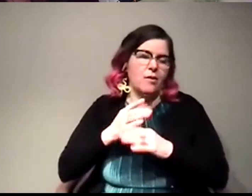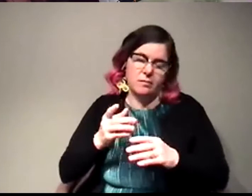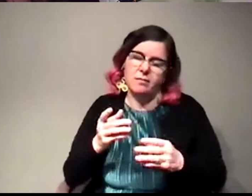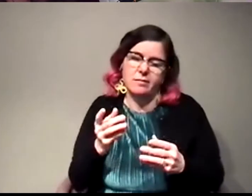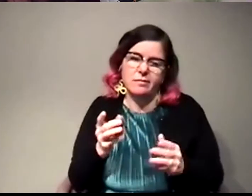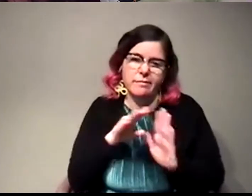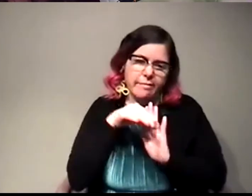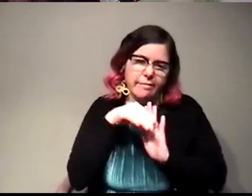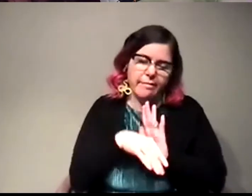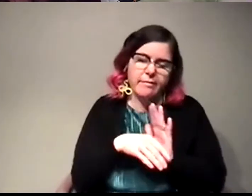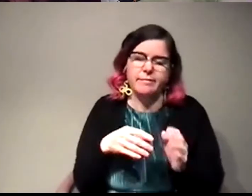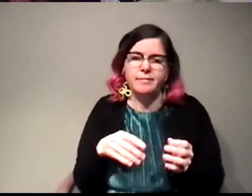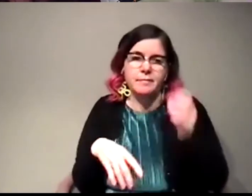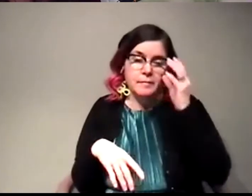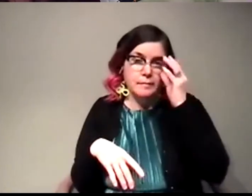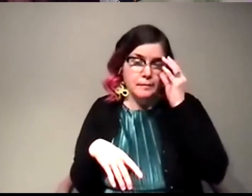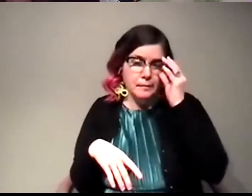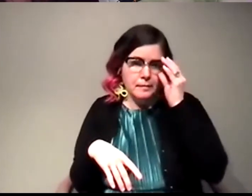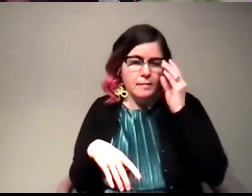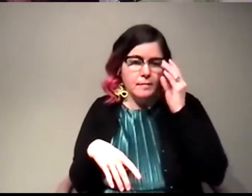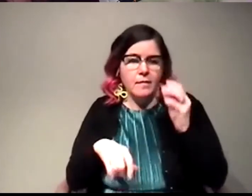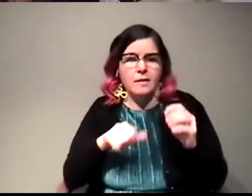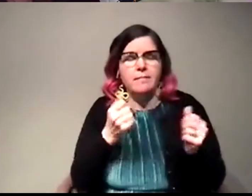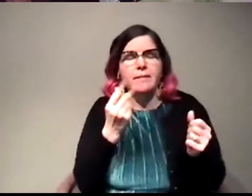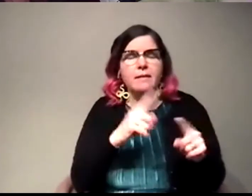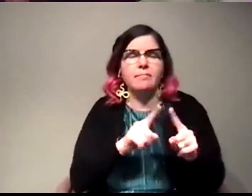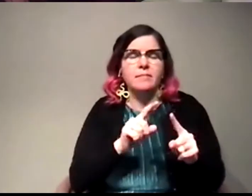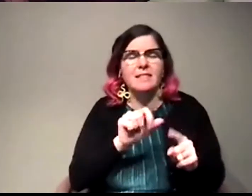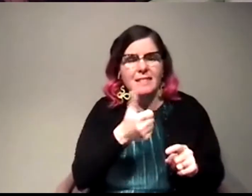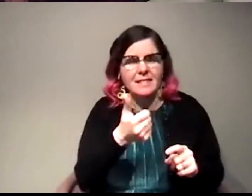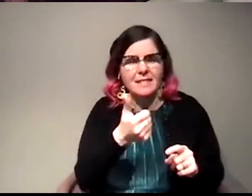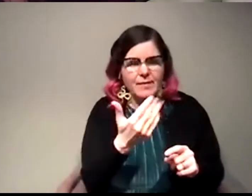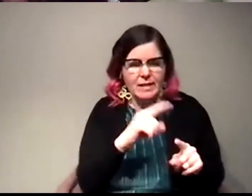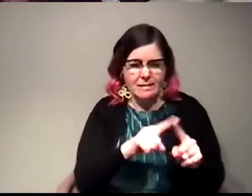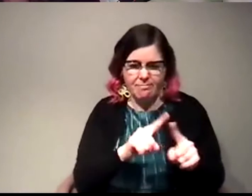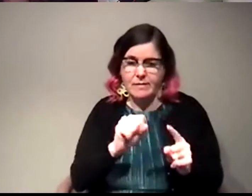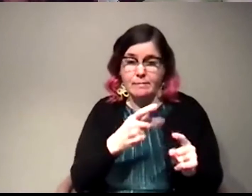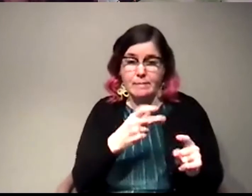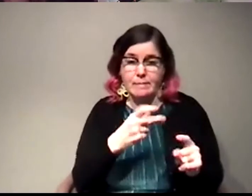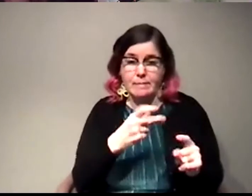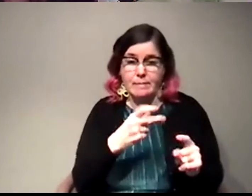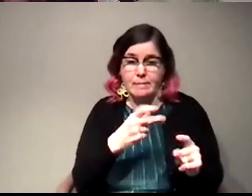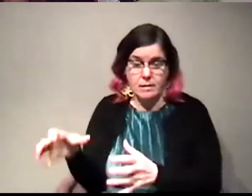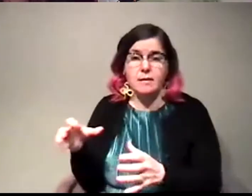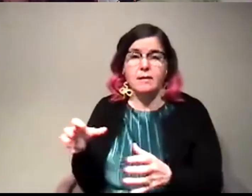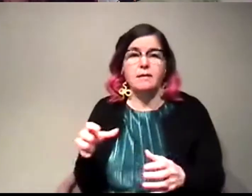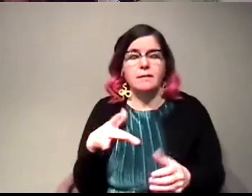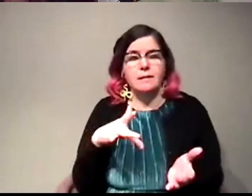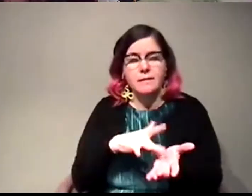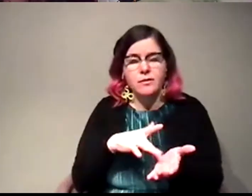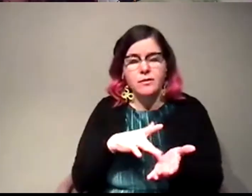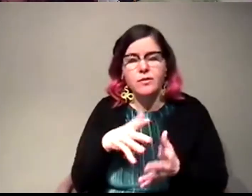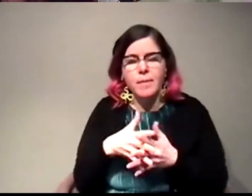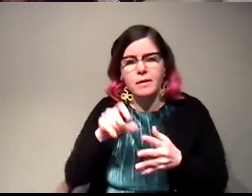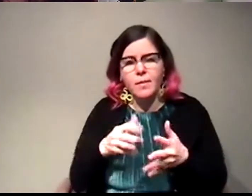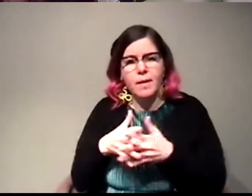So several species, upwards of 10 to 15 that I know of offhand in Central America and South America